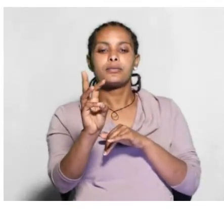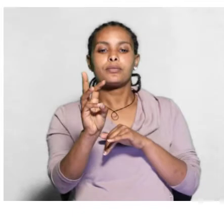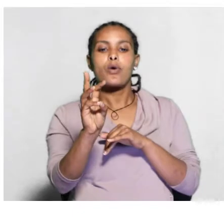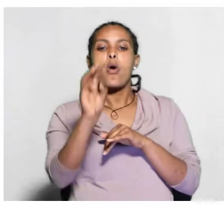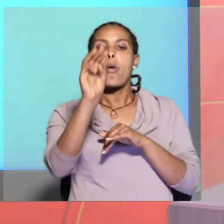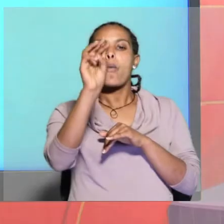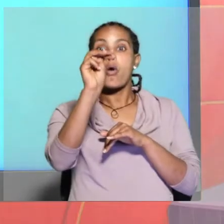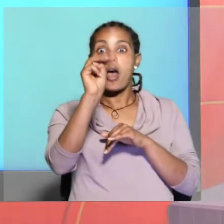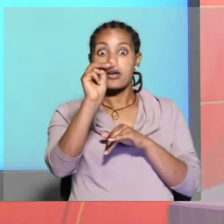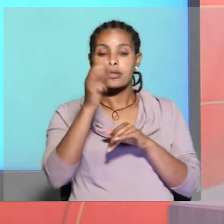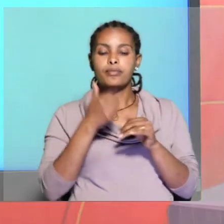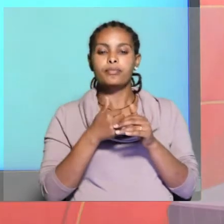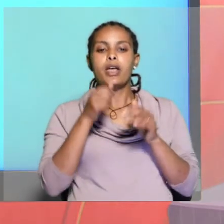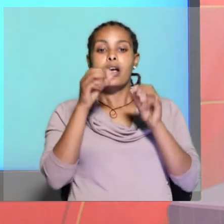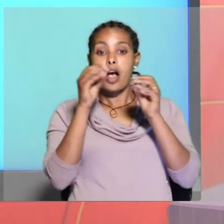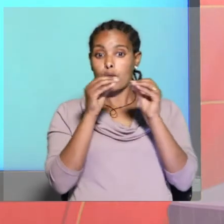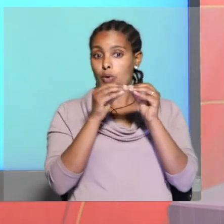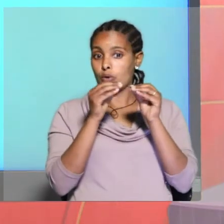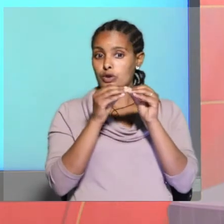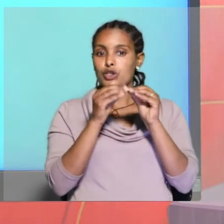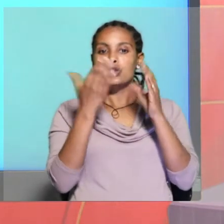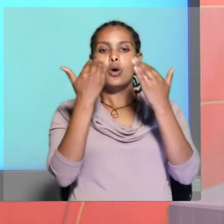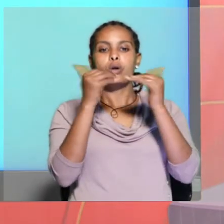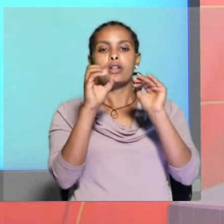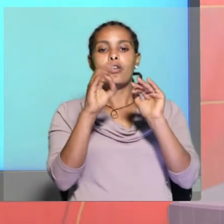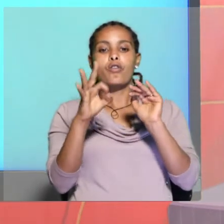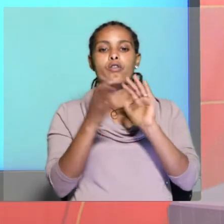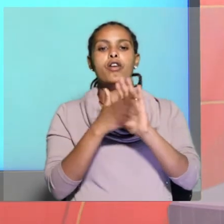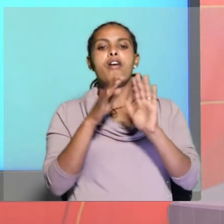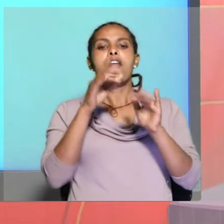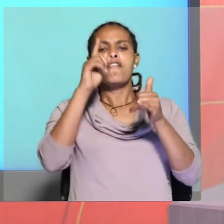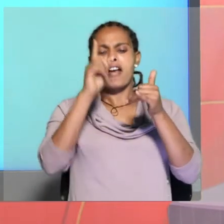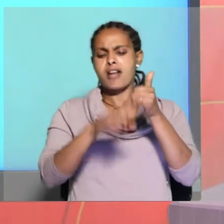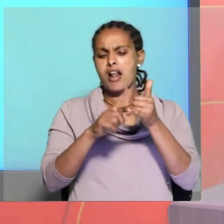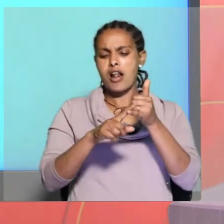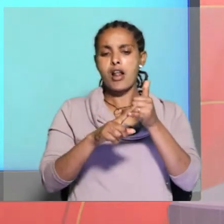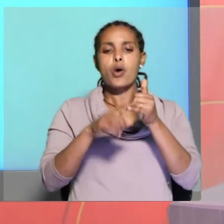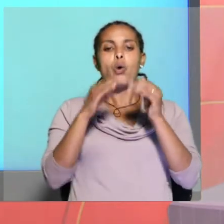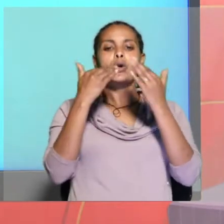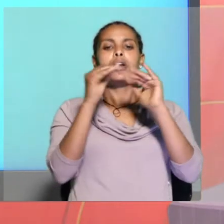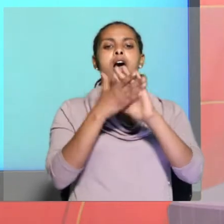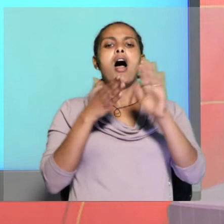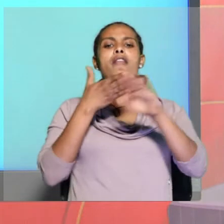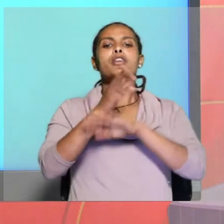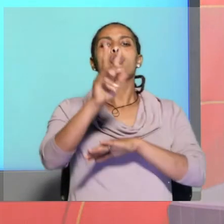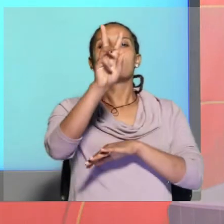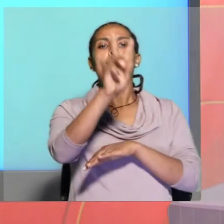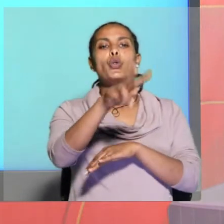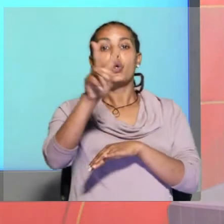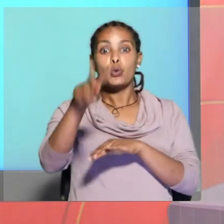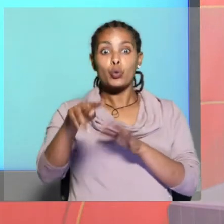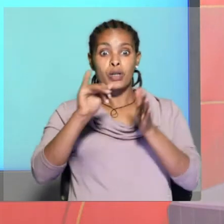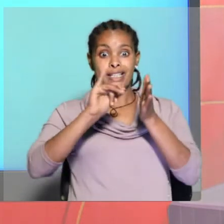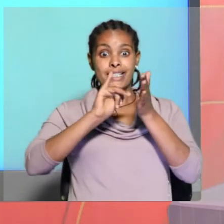0.086 molar. Calculate the concentration of the final concentration after 22